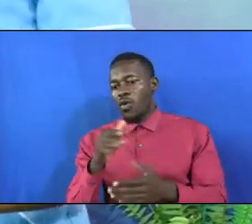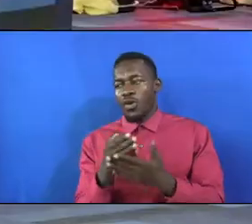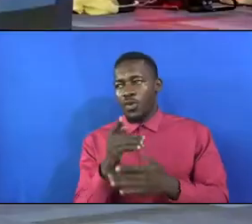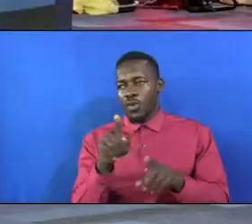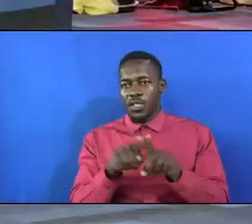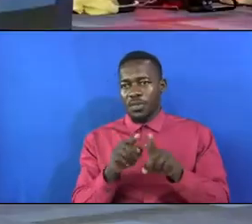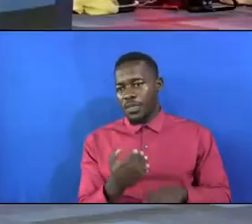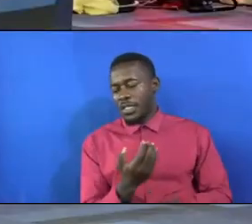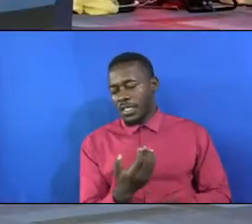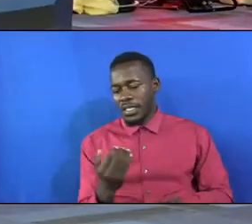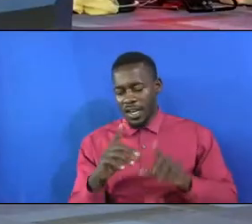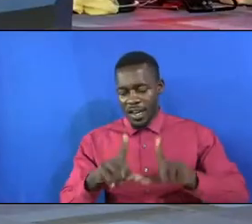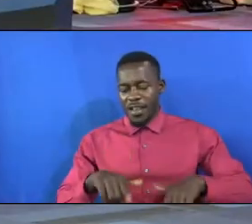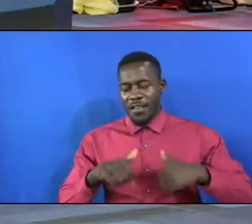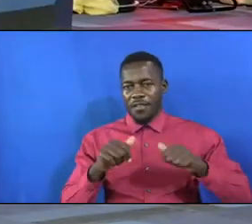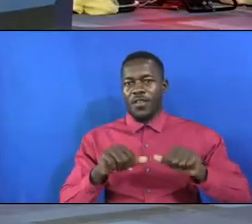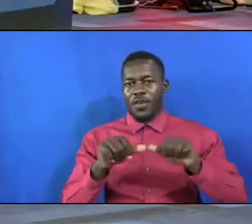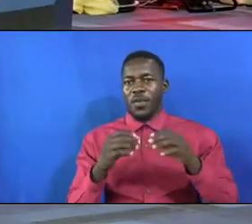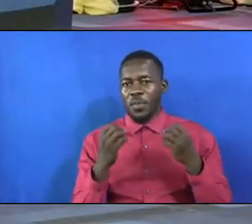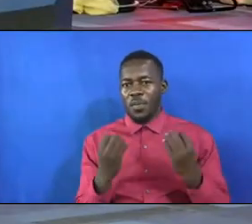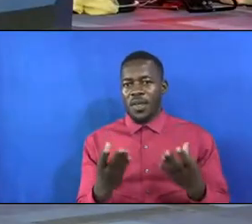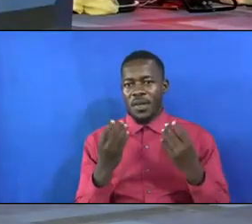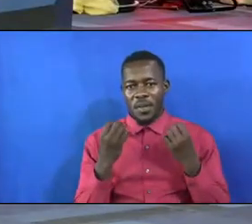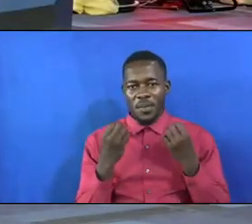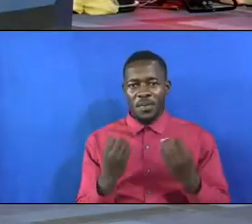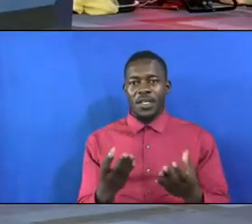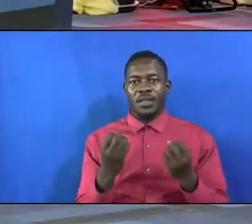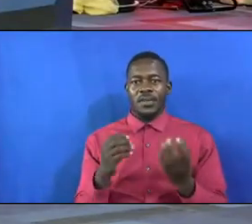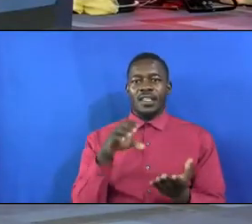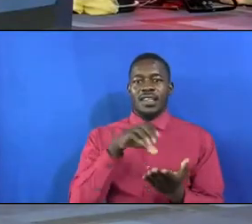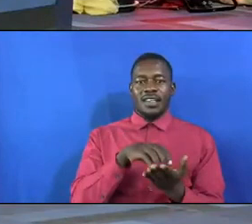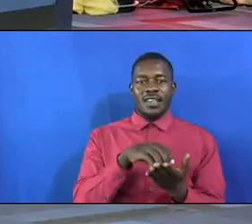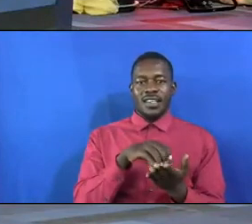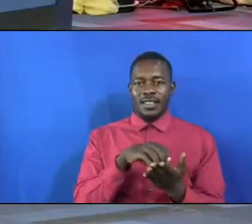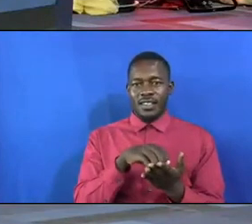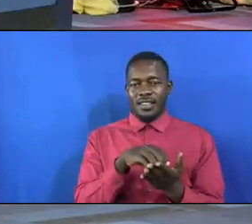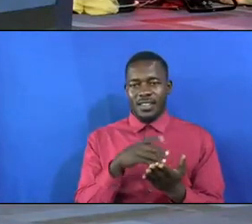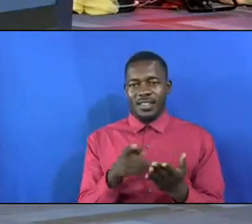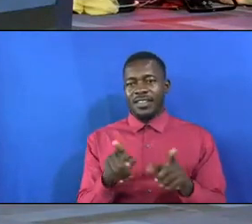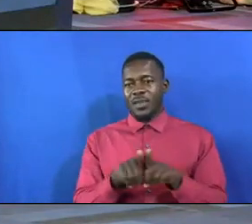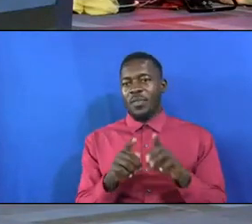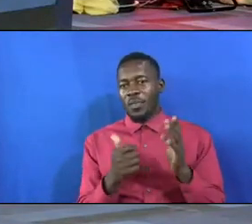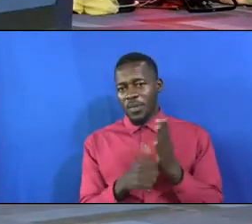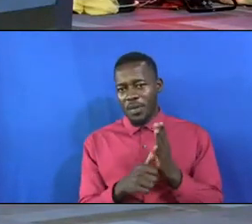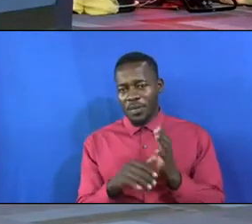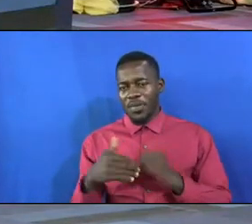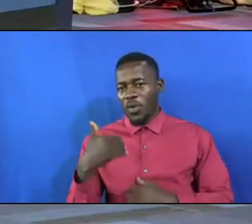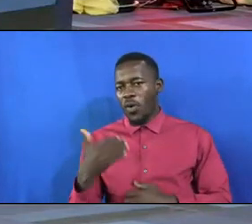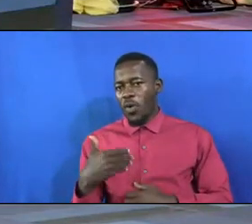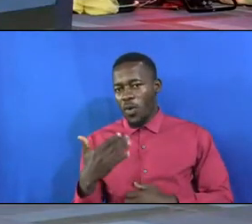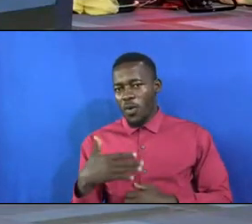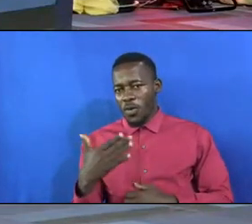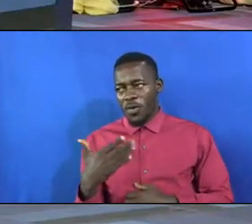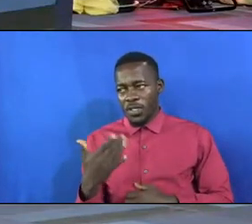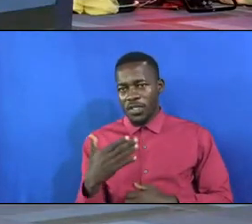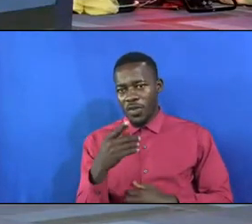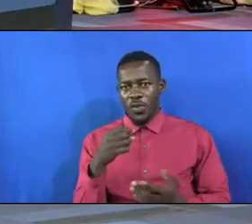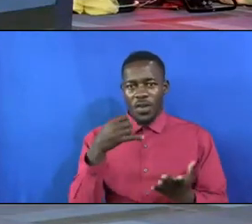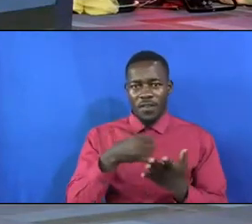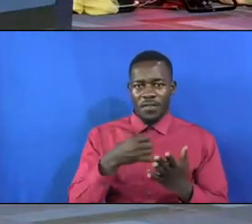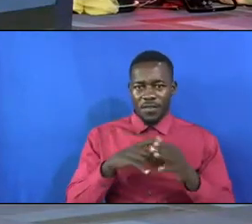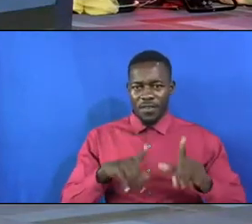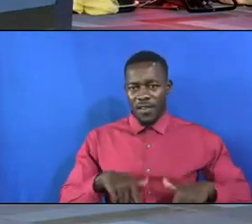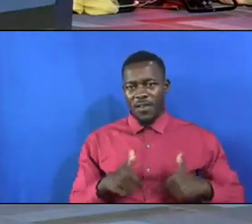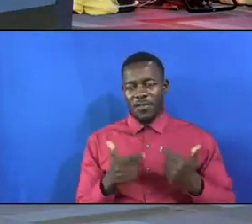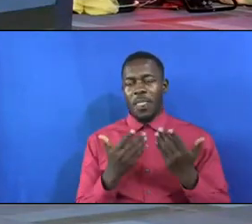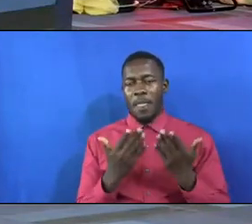may live. And many, many, many circumstances and situations that we find ourselves in